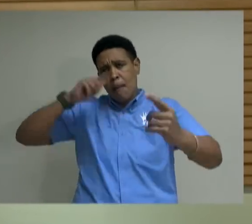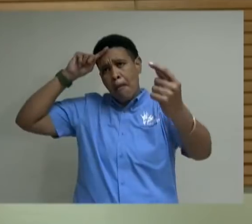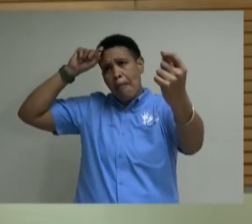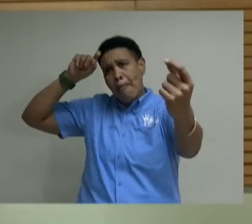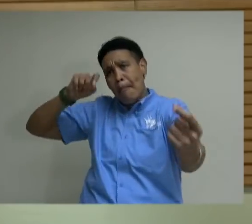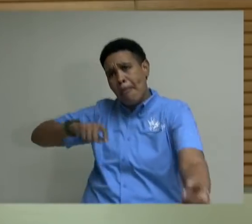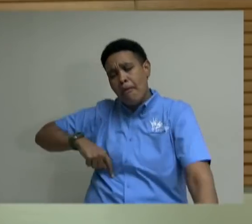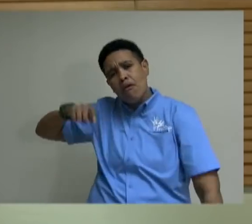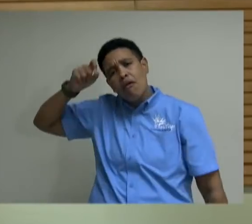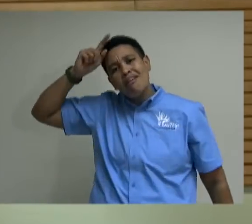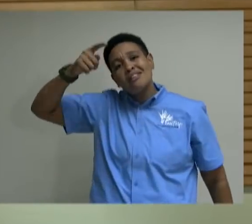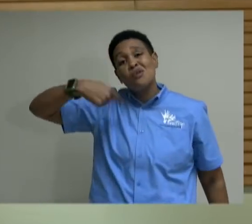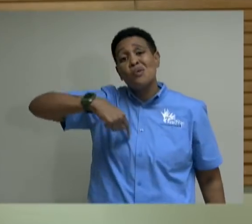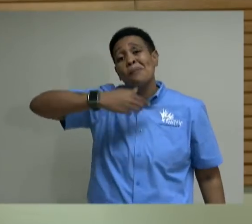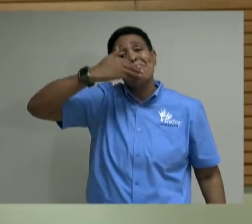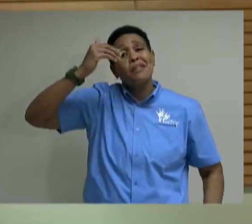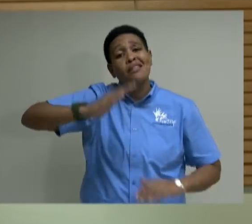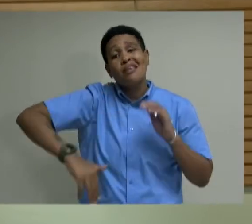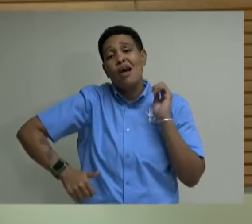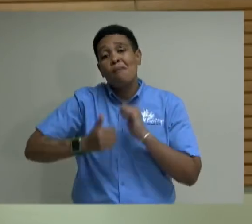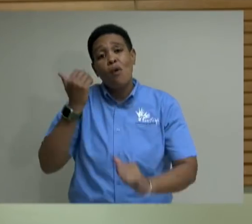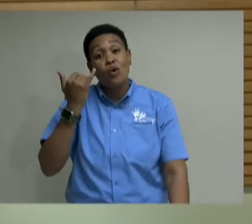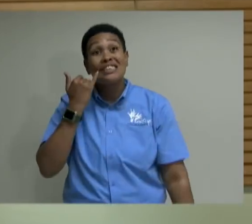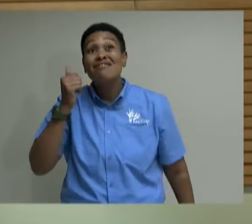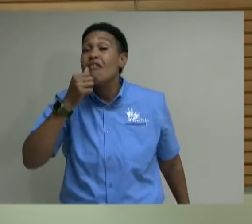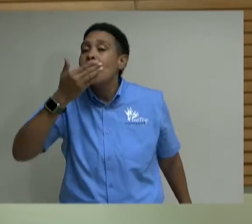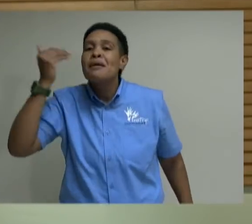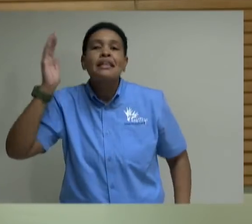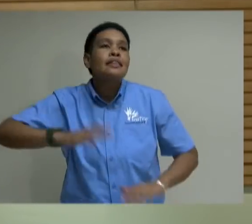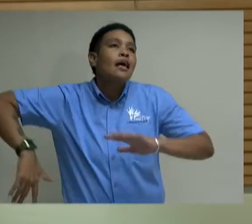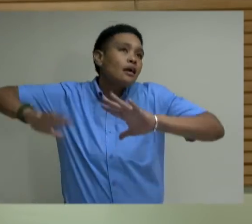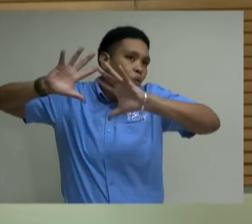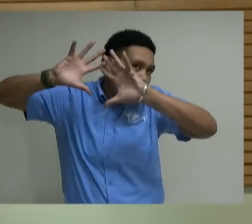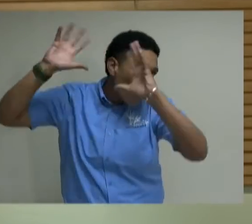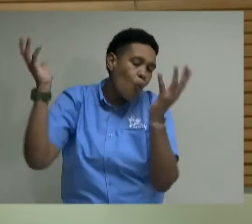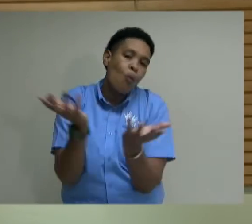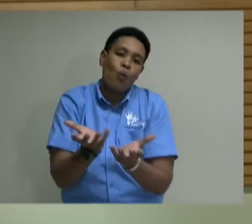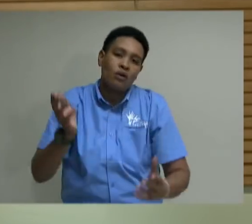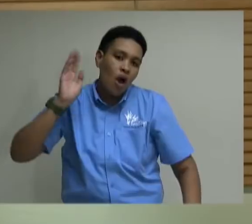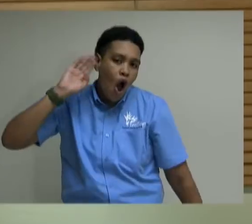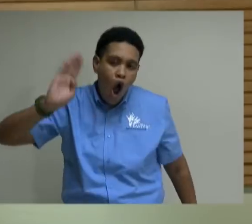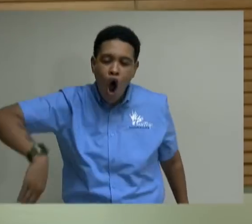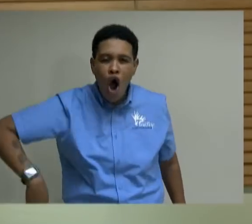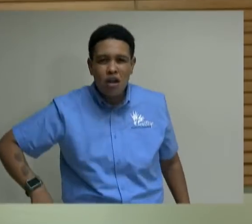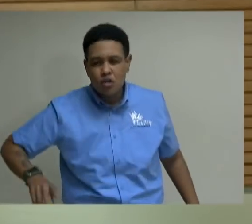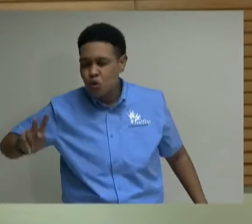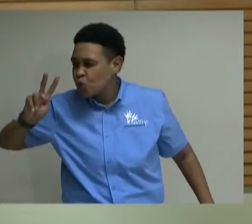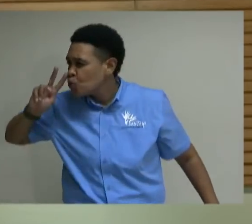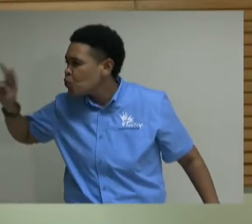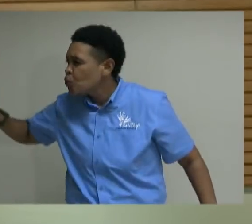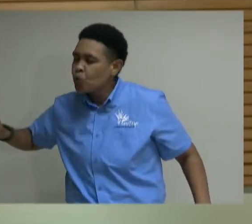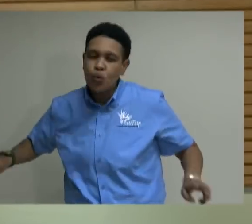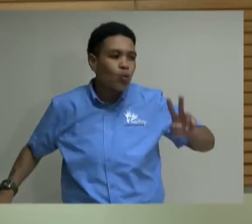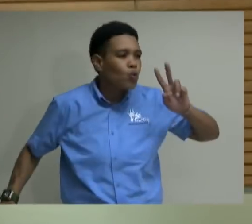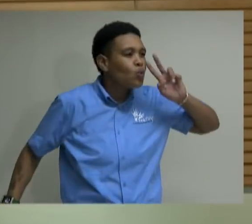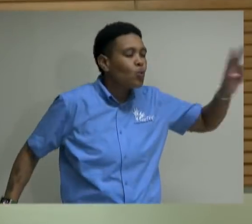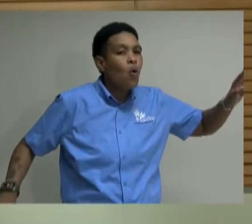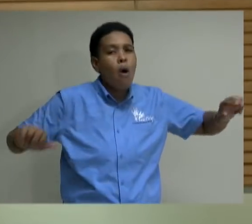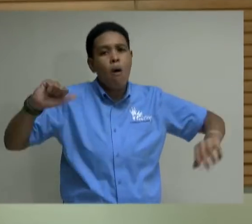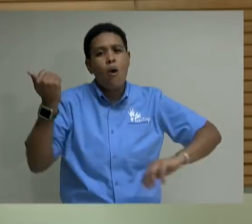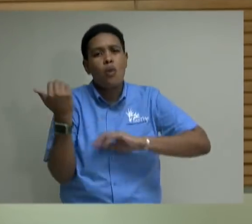than most, if not better than all. You only need to look around us in other